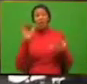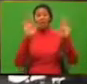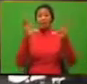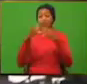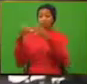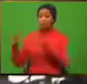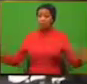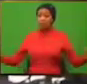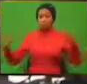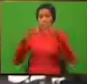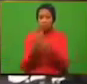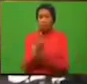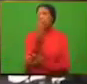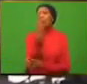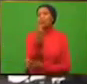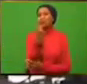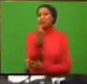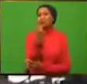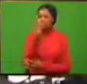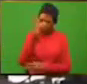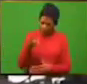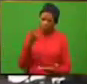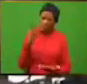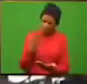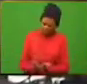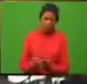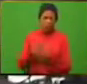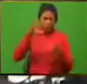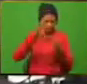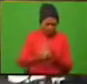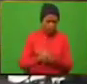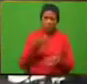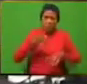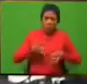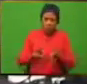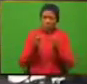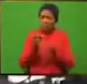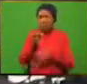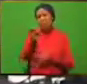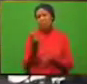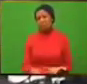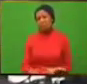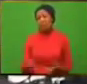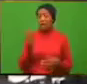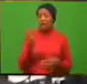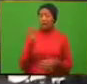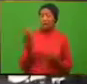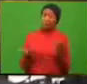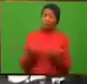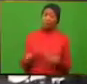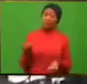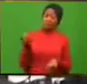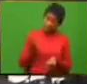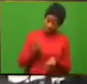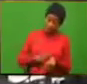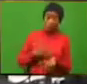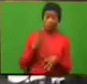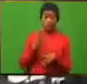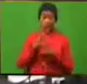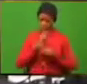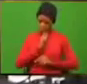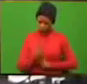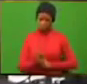together, I am convinced that we can find a way forward. It will be requiring us to be honest and